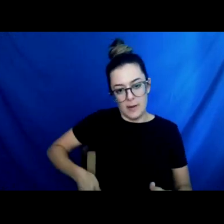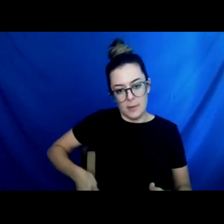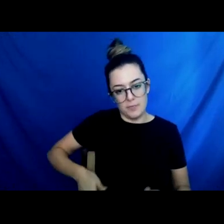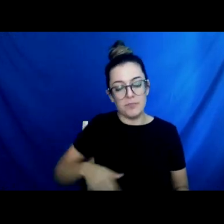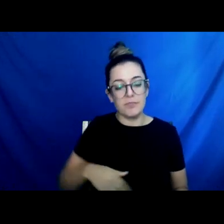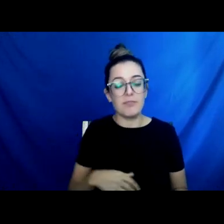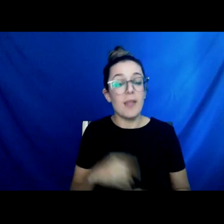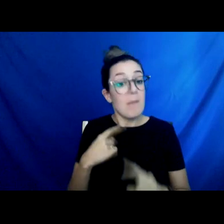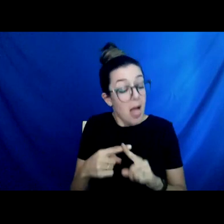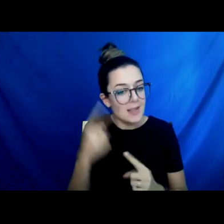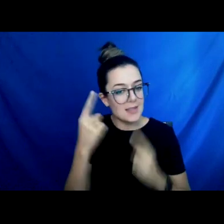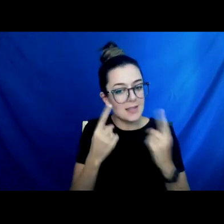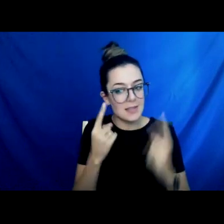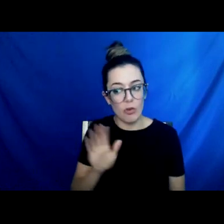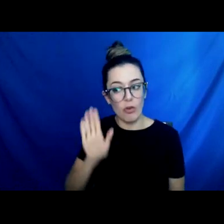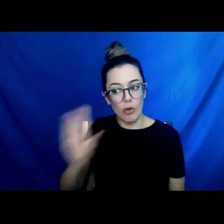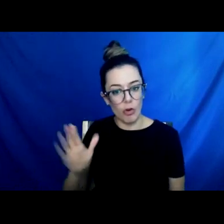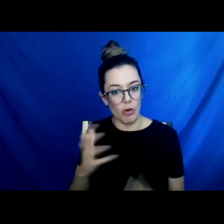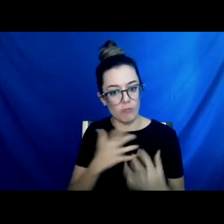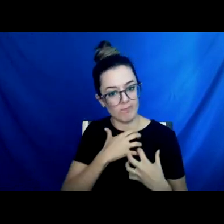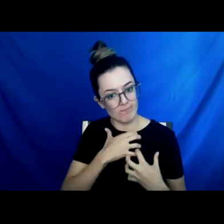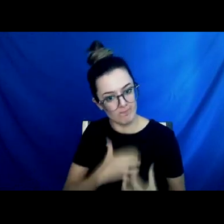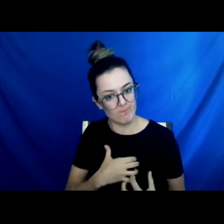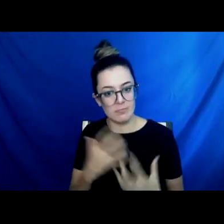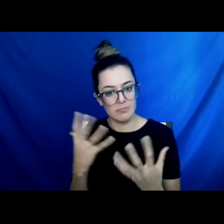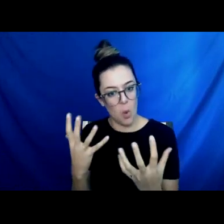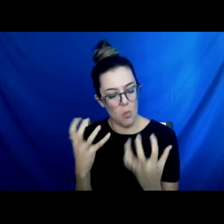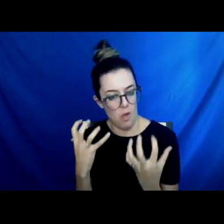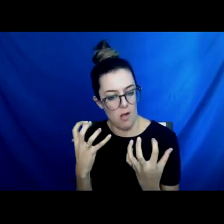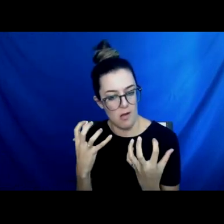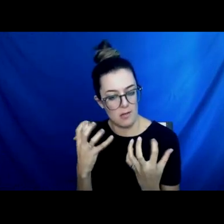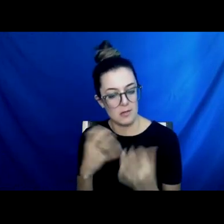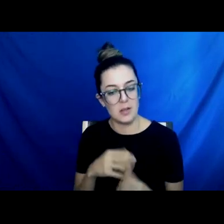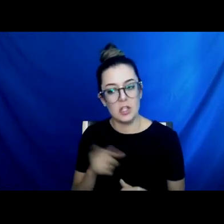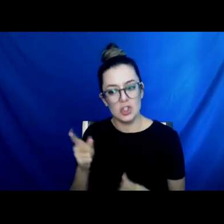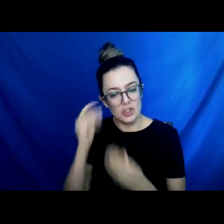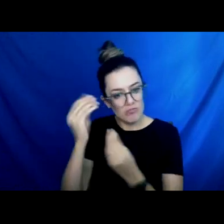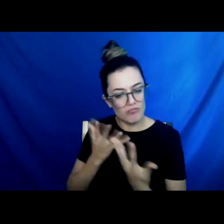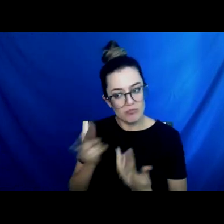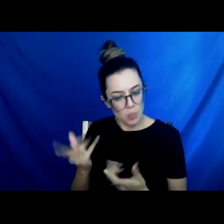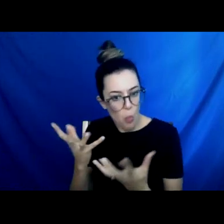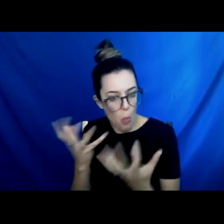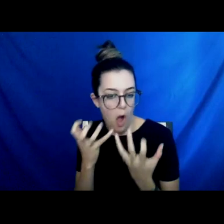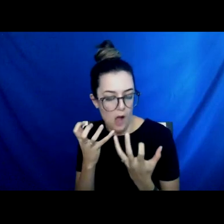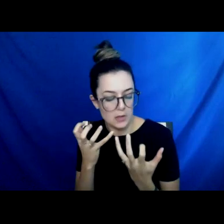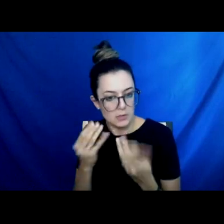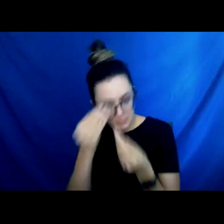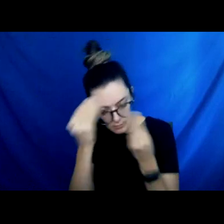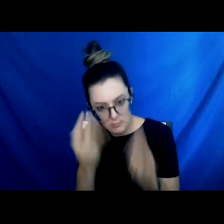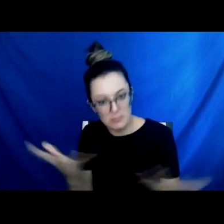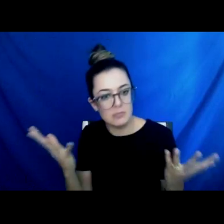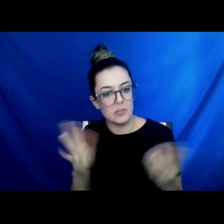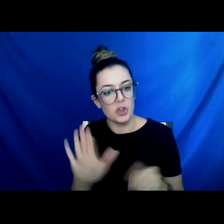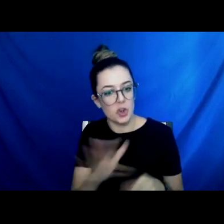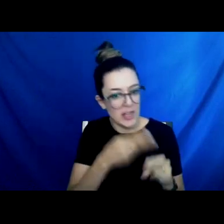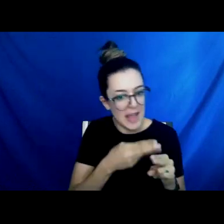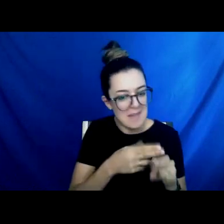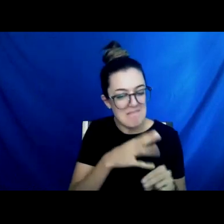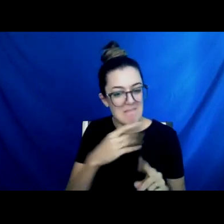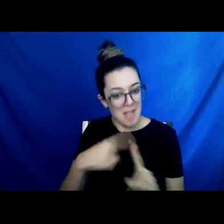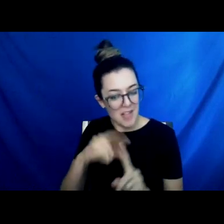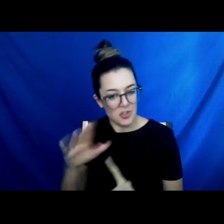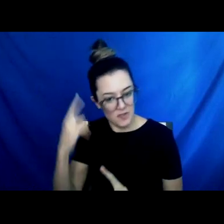She had her own agency and told me what she wanted. So again, I would wonder, what would you do? Do